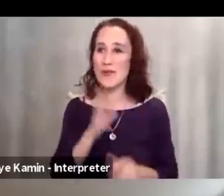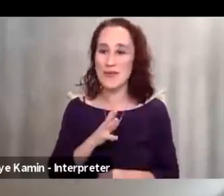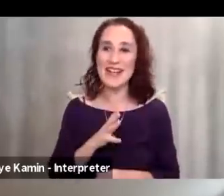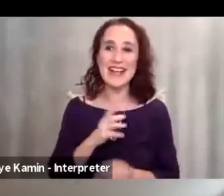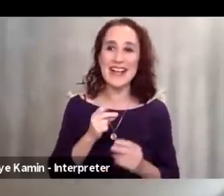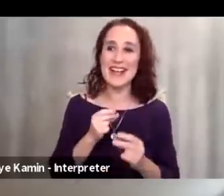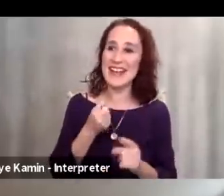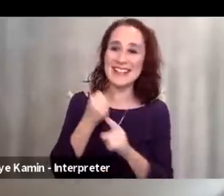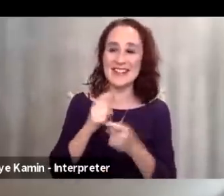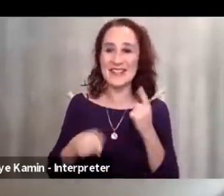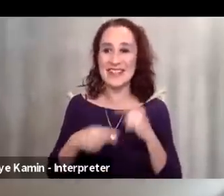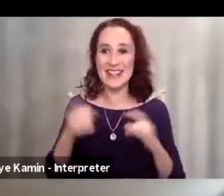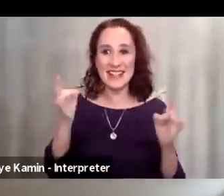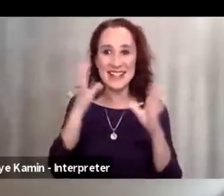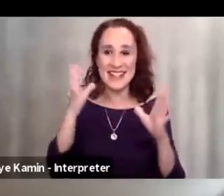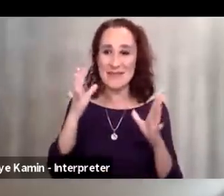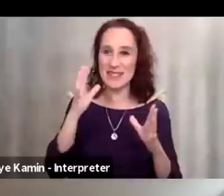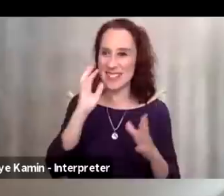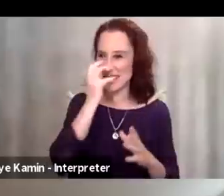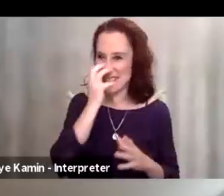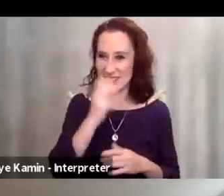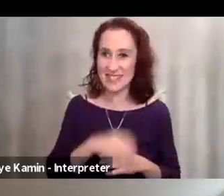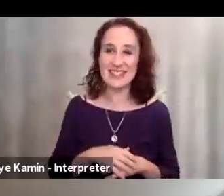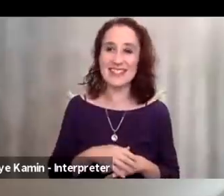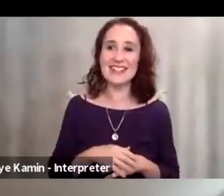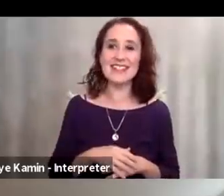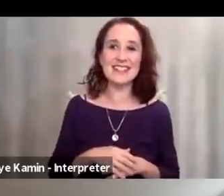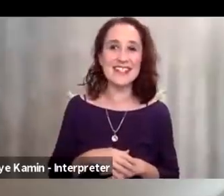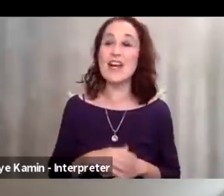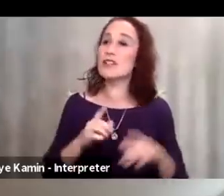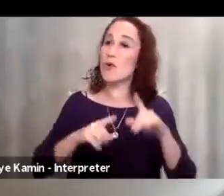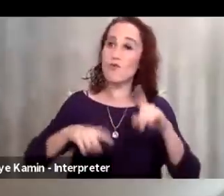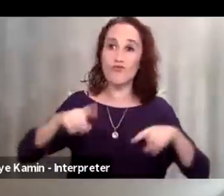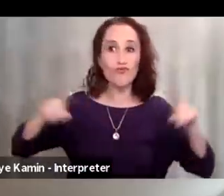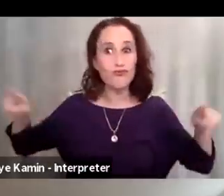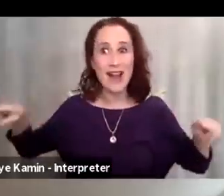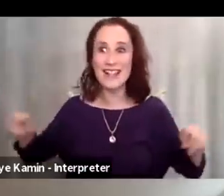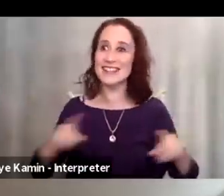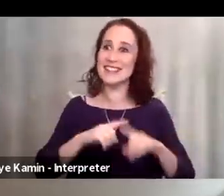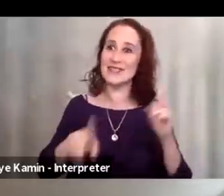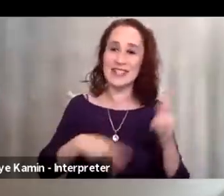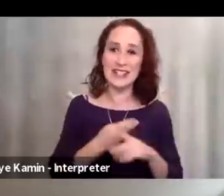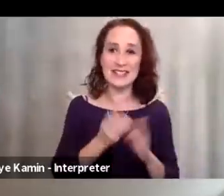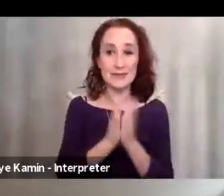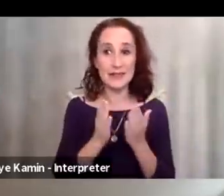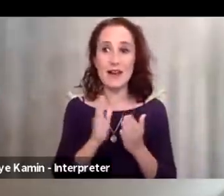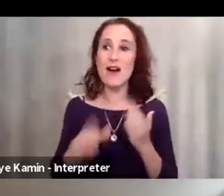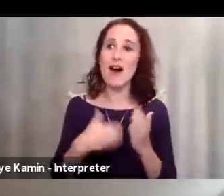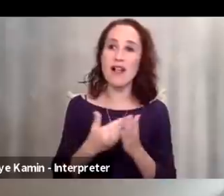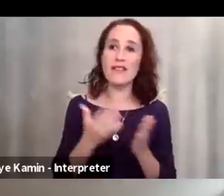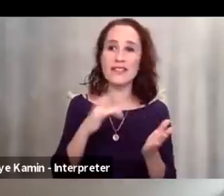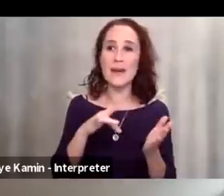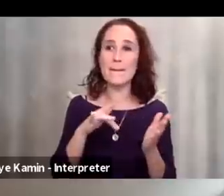have nightmarish circuses. This is amazing. We're going to have such range here. But I figure since we're all middle grade